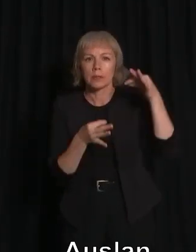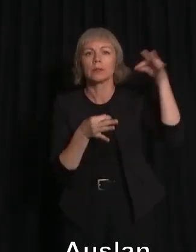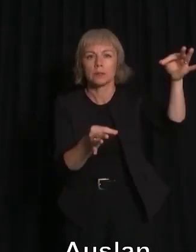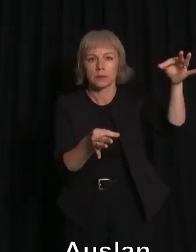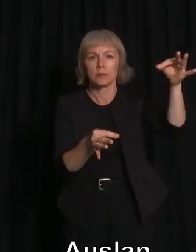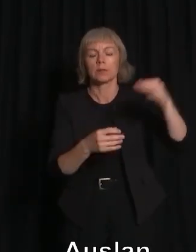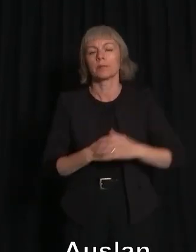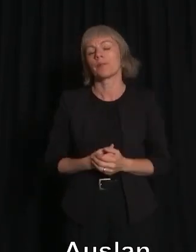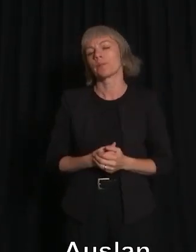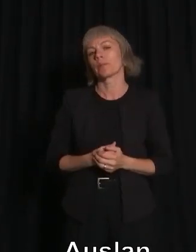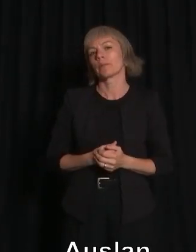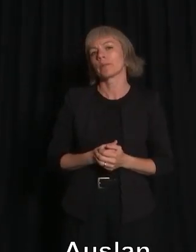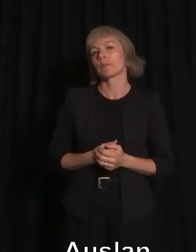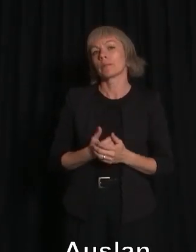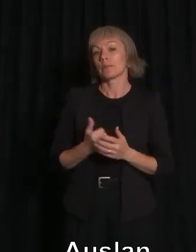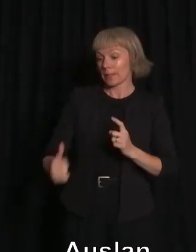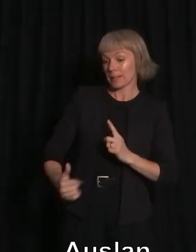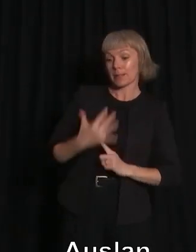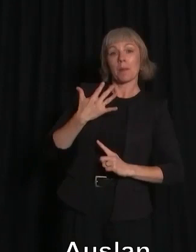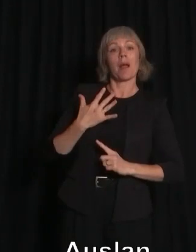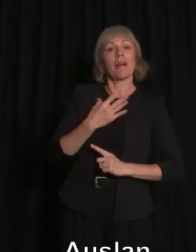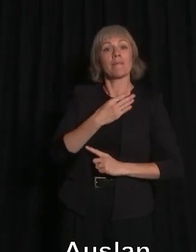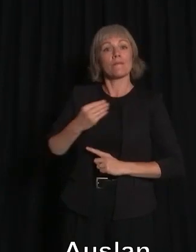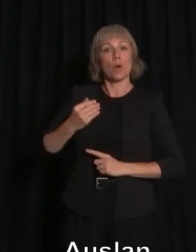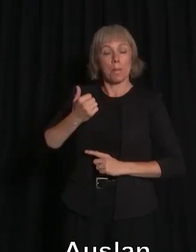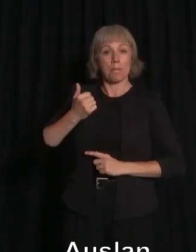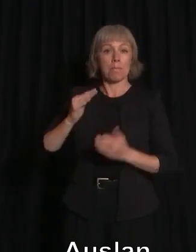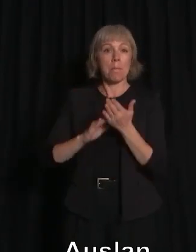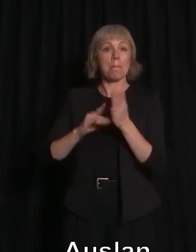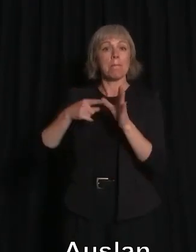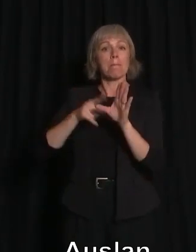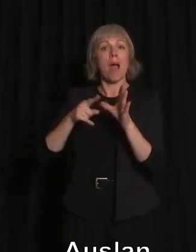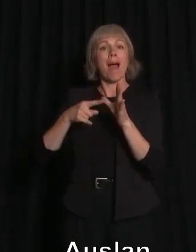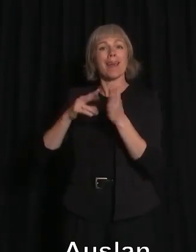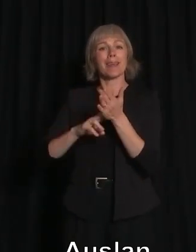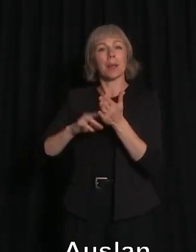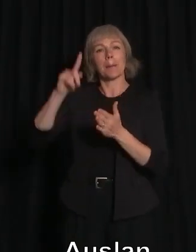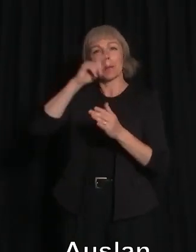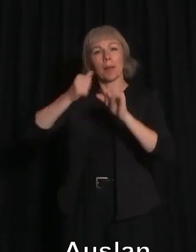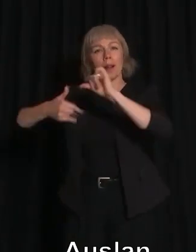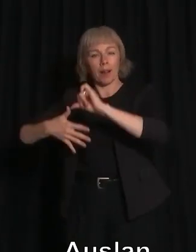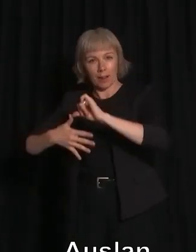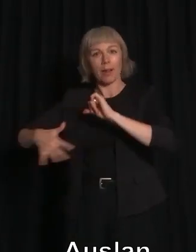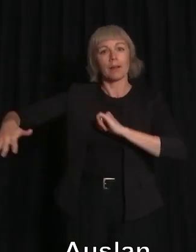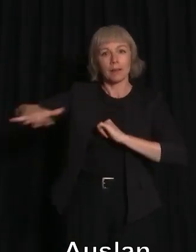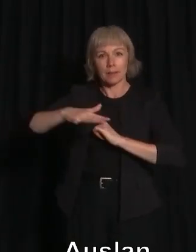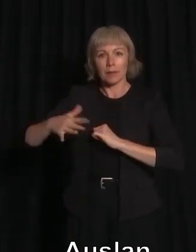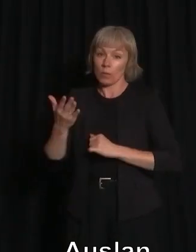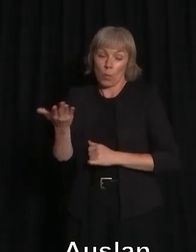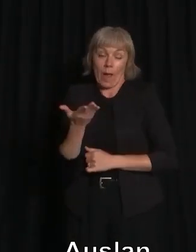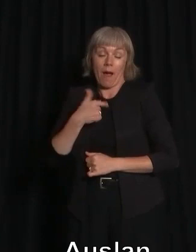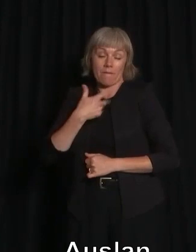the historian weavers of the Huetar and Mayan peoples, ancestral rulers of the lands that I come